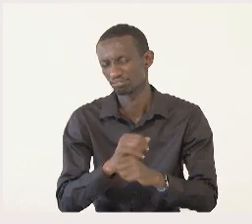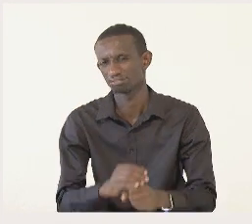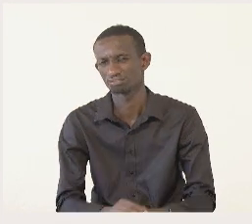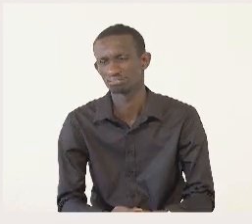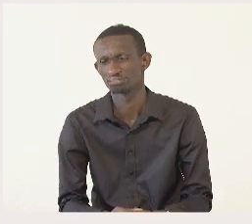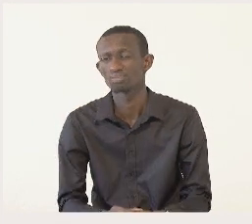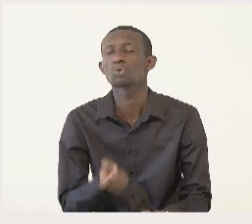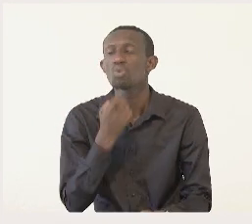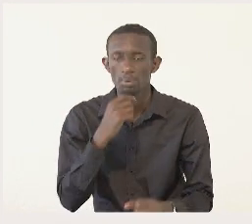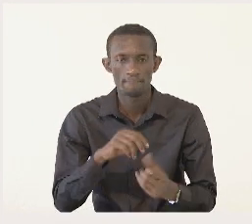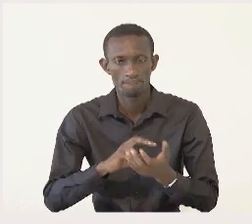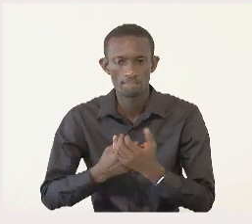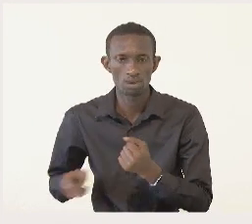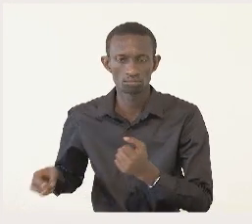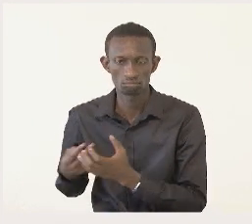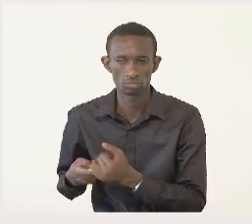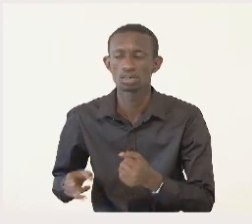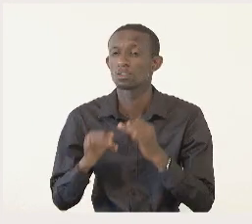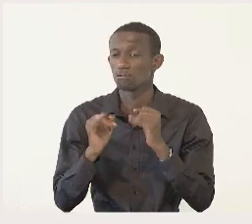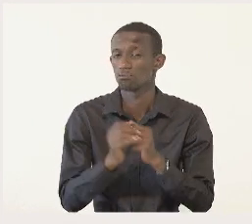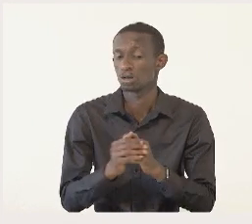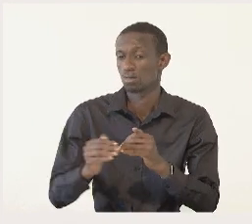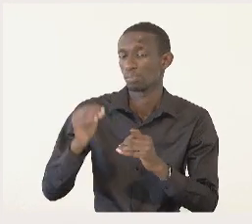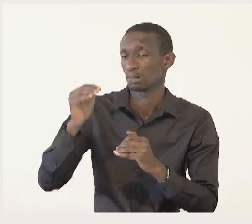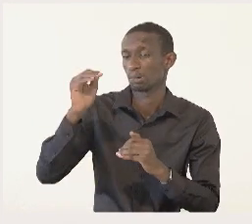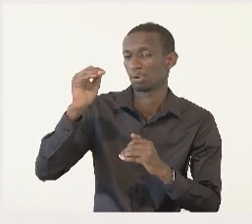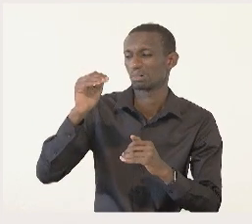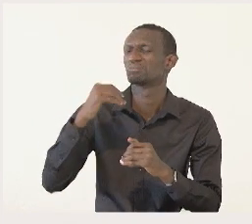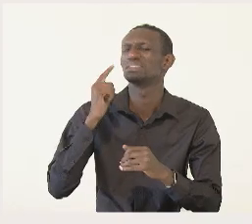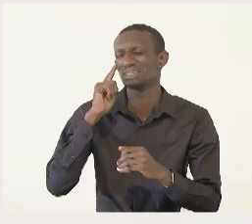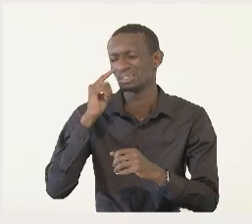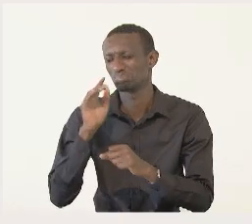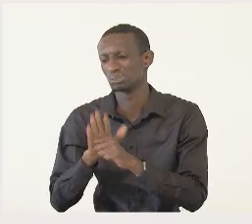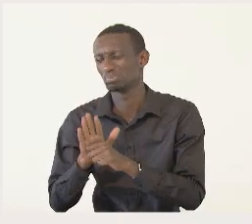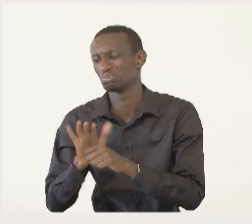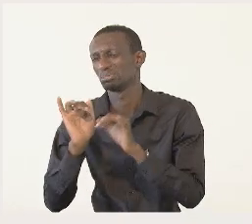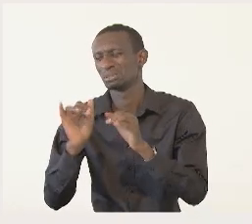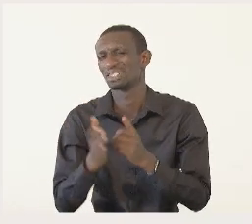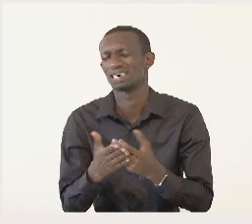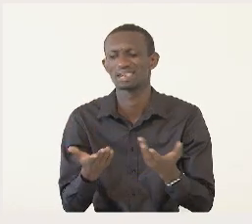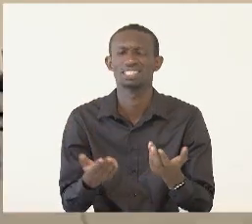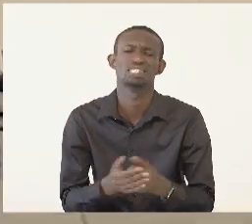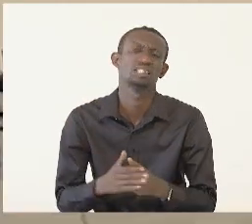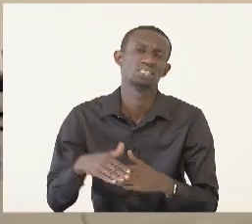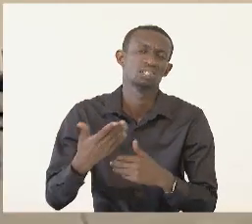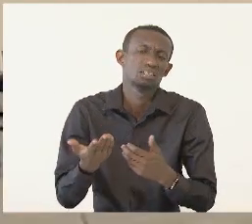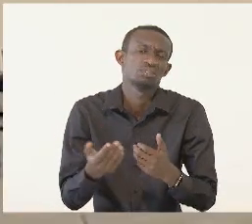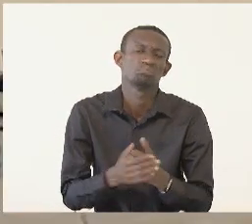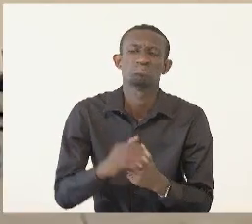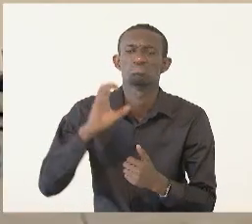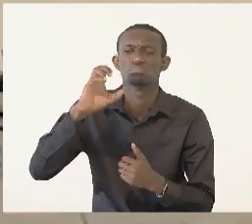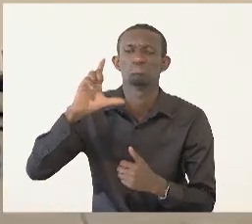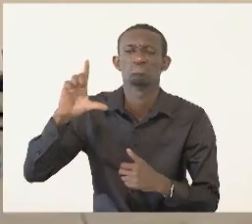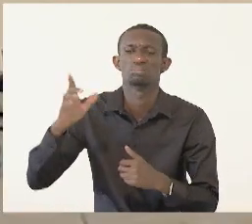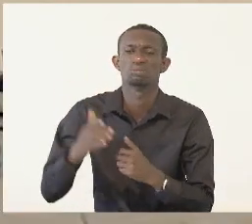So they have to be removed because once the level of toxic substance are very high, eventually it can lead into death and also